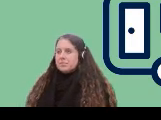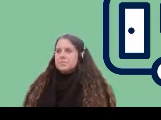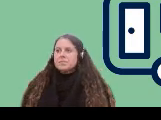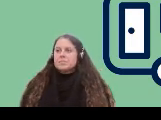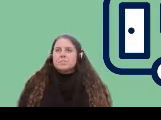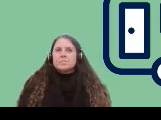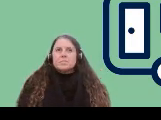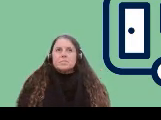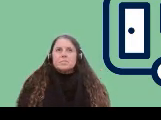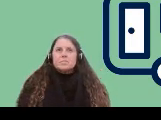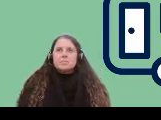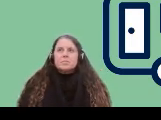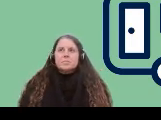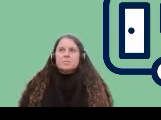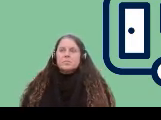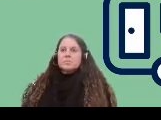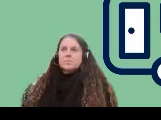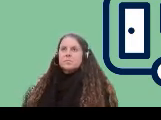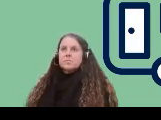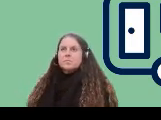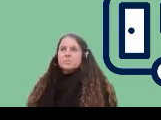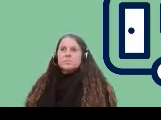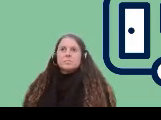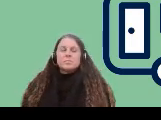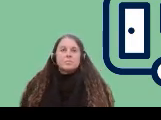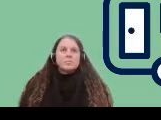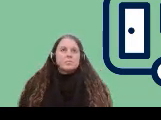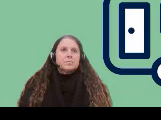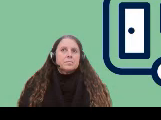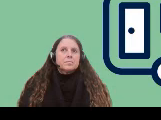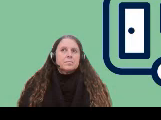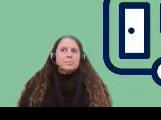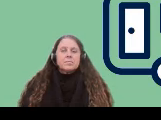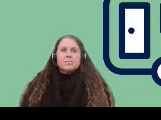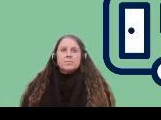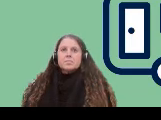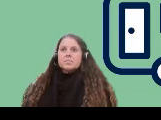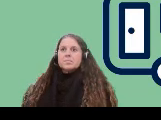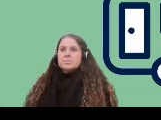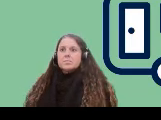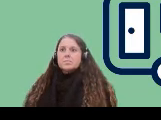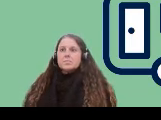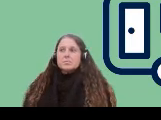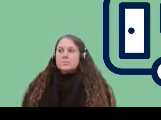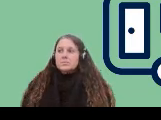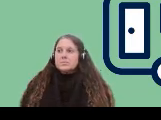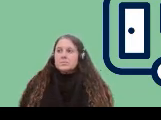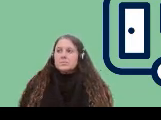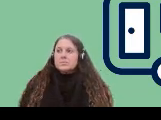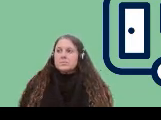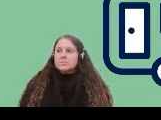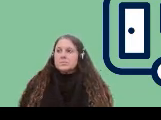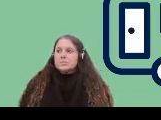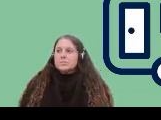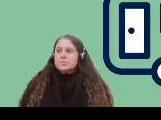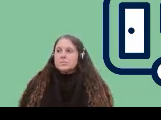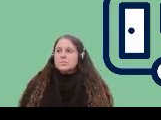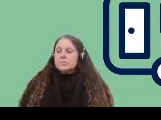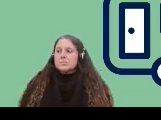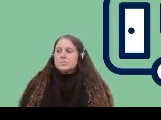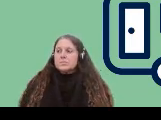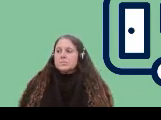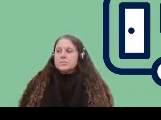worker who has at least 120 months of service. They can take time off or they can request a cash payment in lieu of